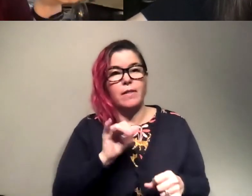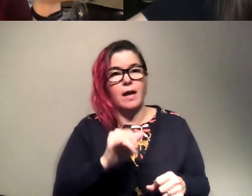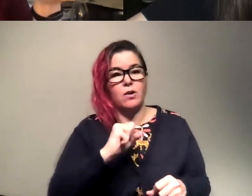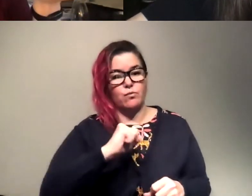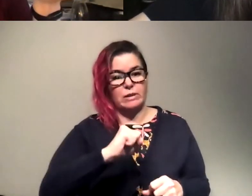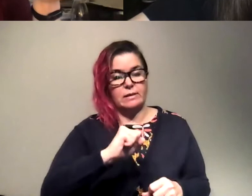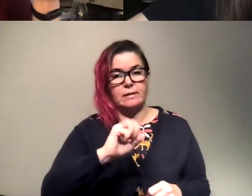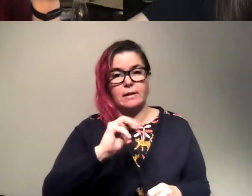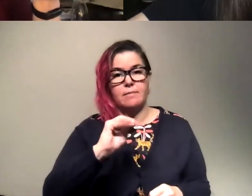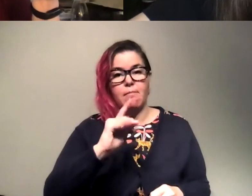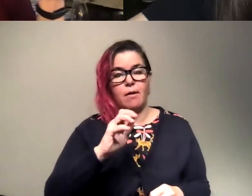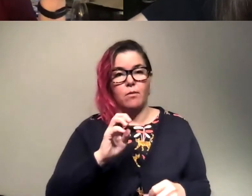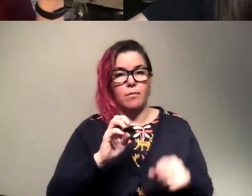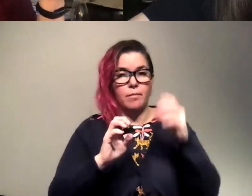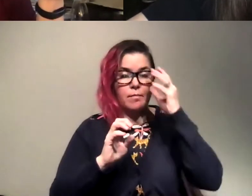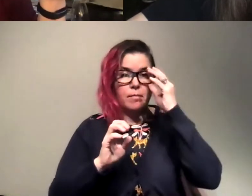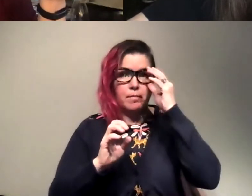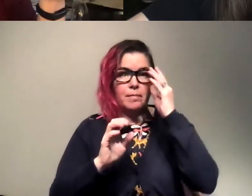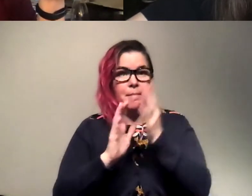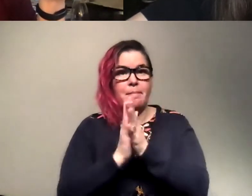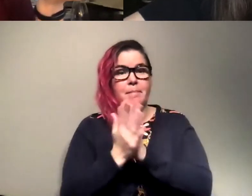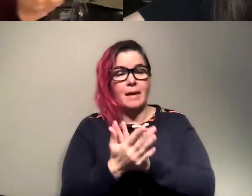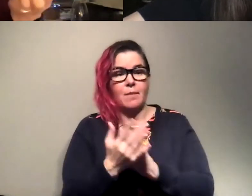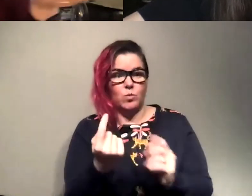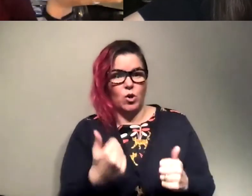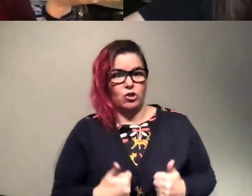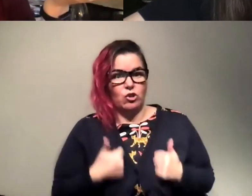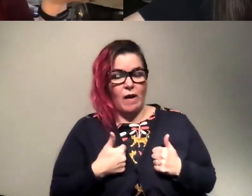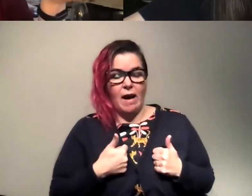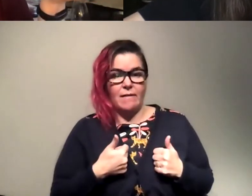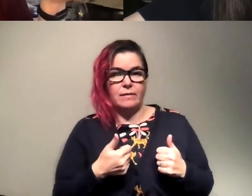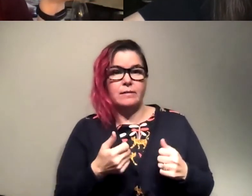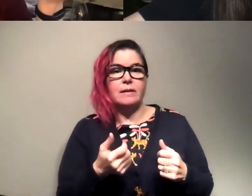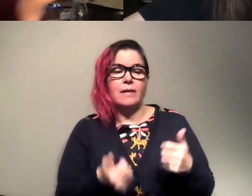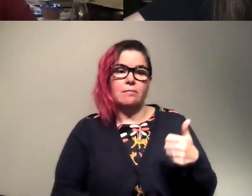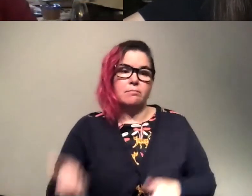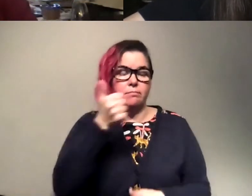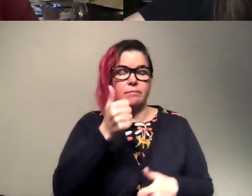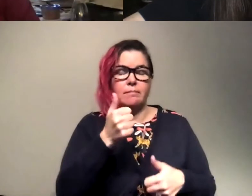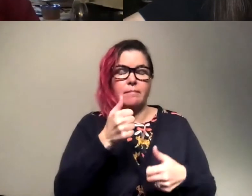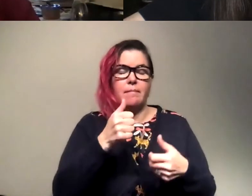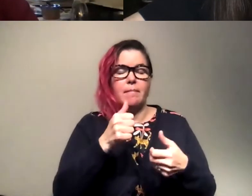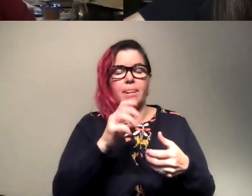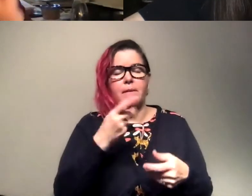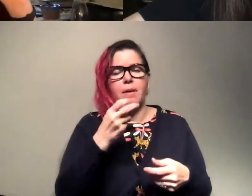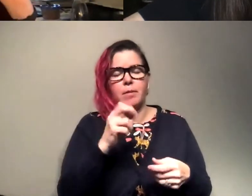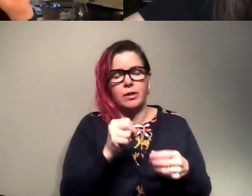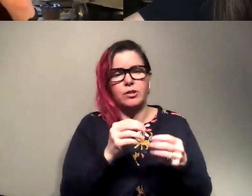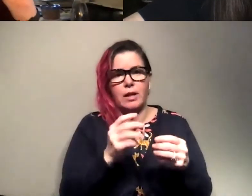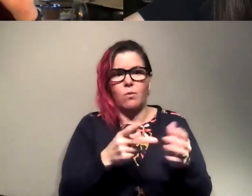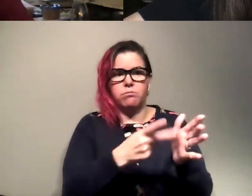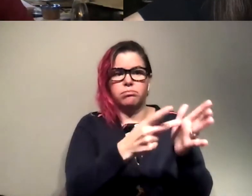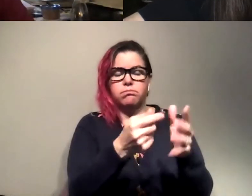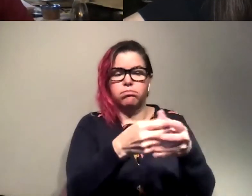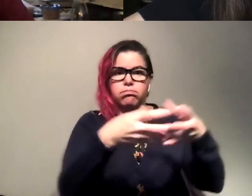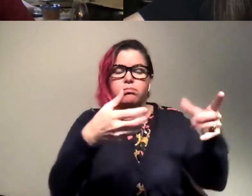microbe becomes the thing that survives, and then it becomes dominant in the population. What's really interesting is actually,